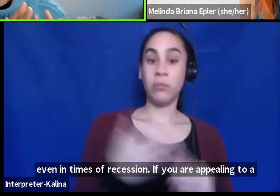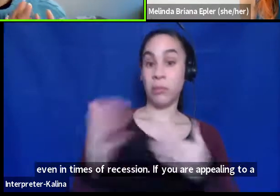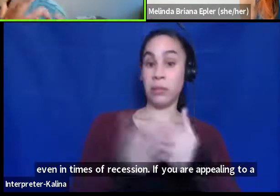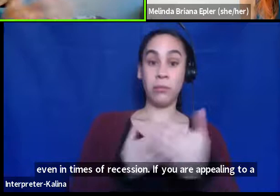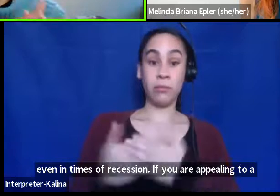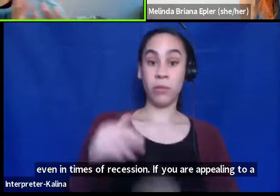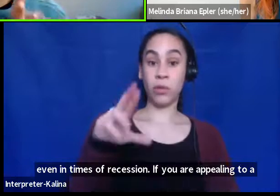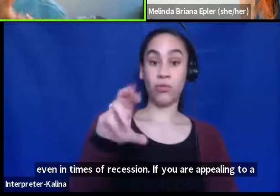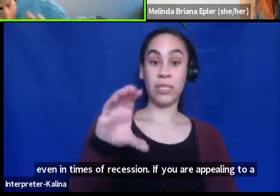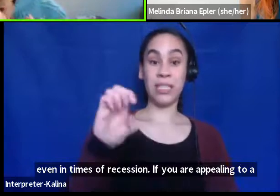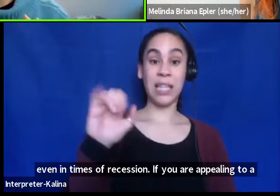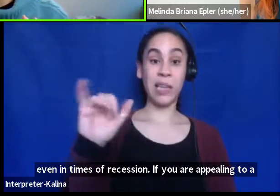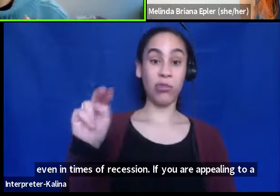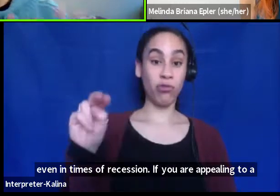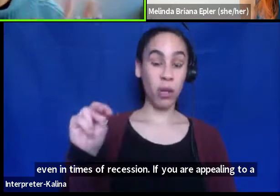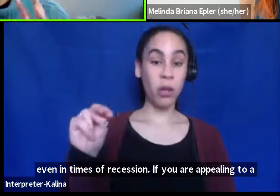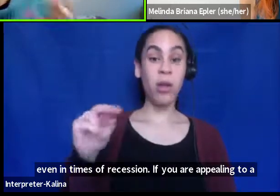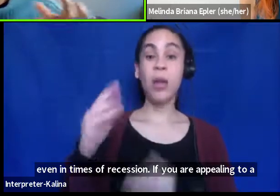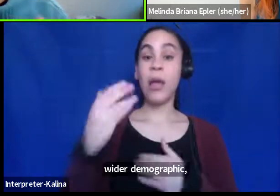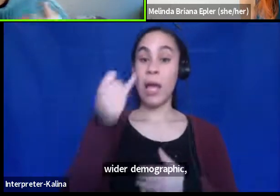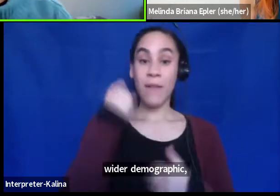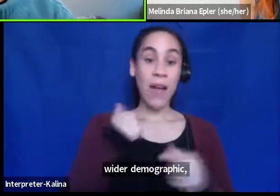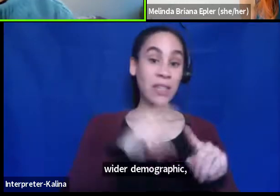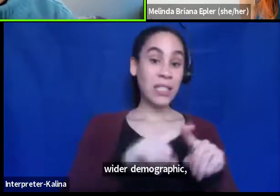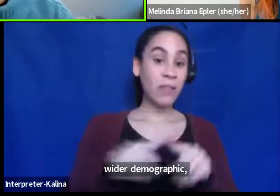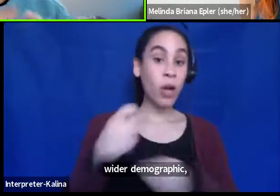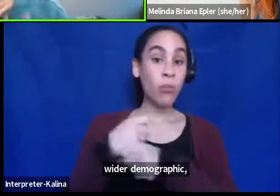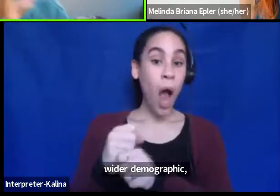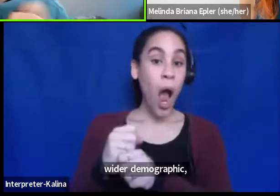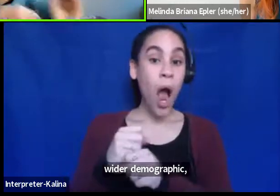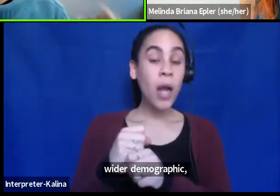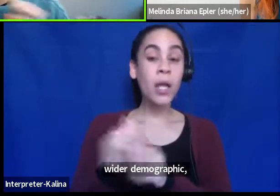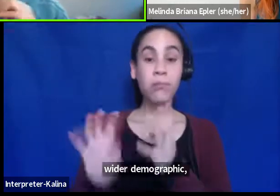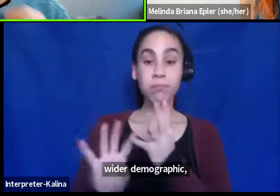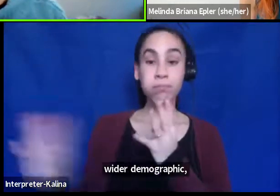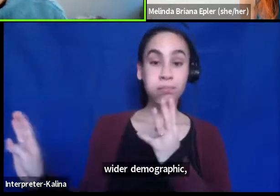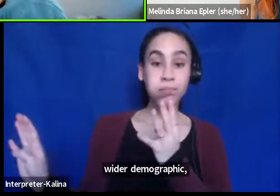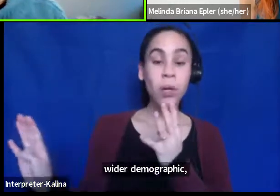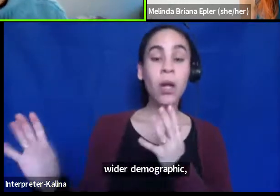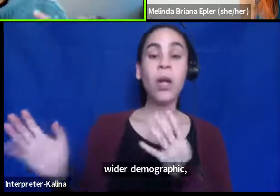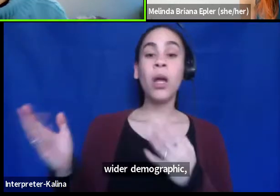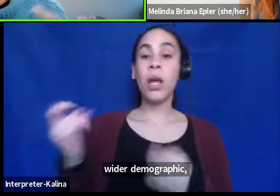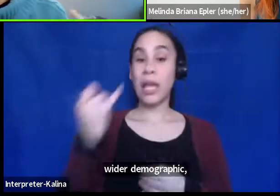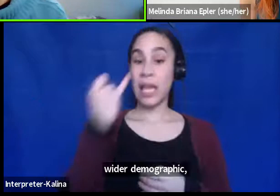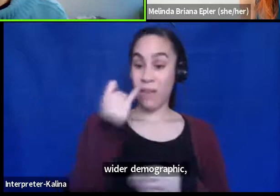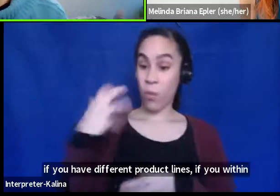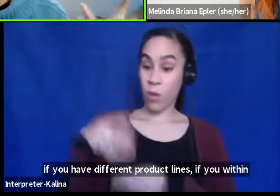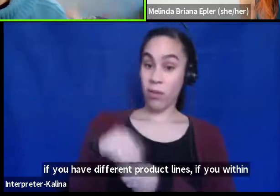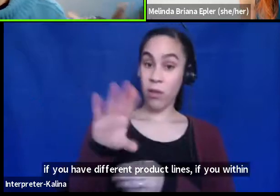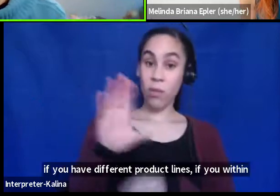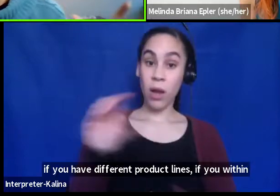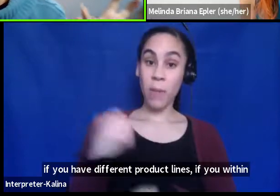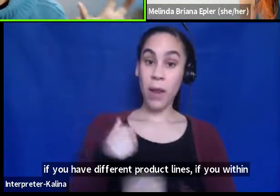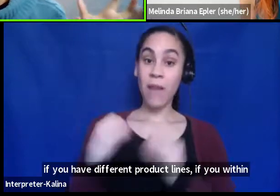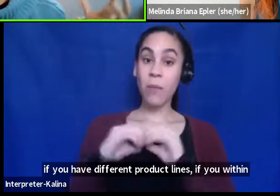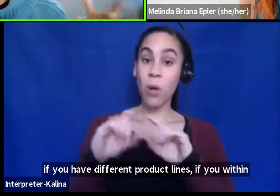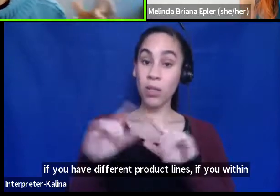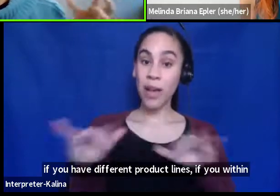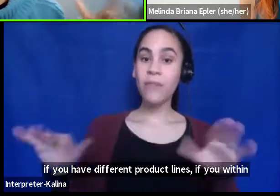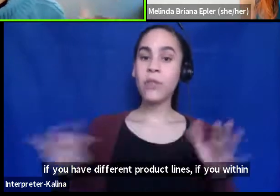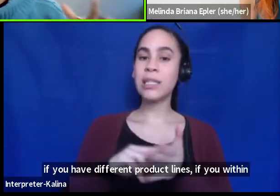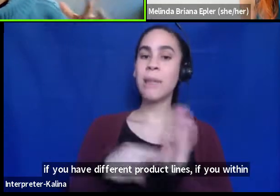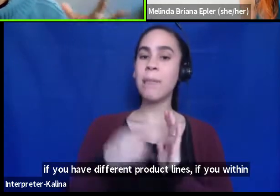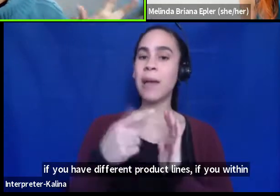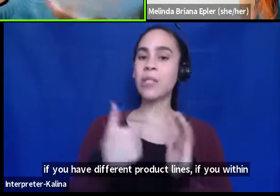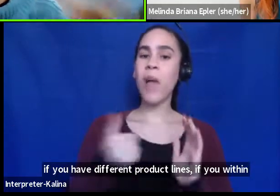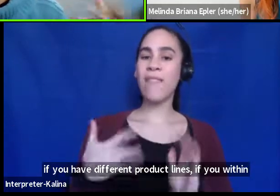you have different product lines, if you within your company have more diversity, you're actually creating a